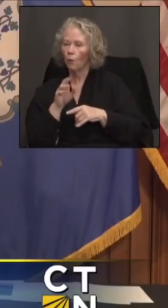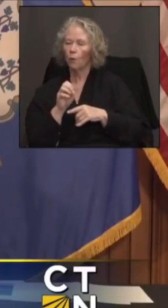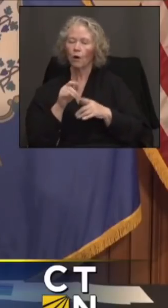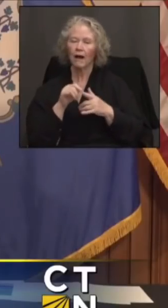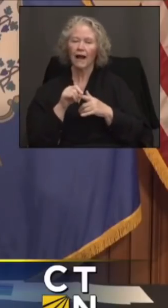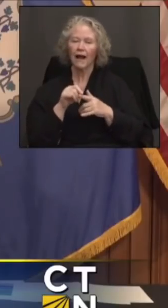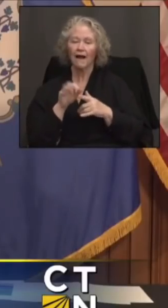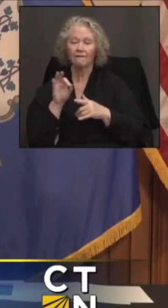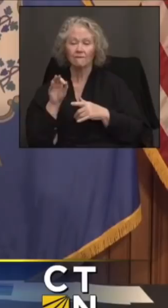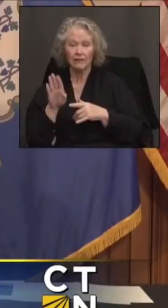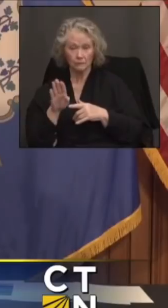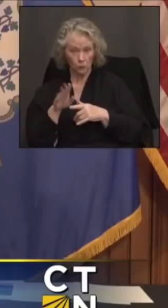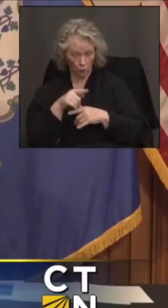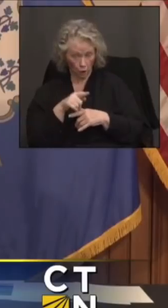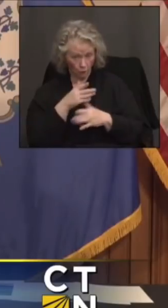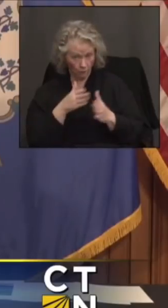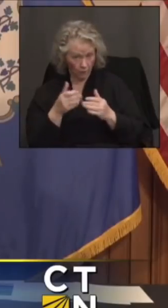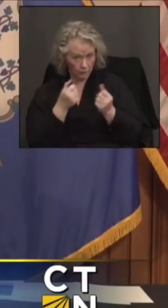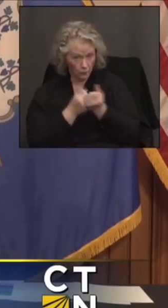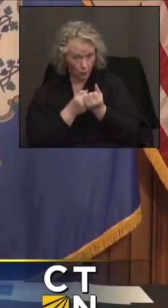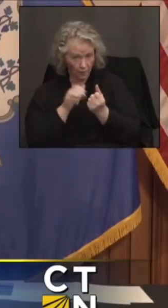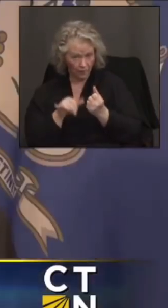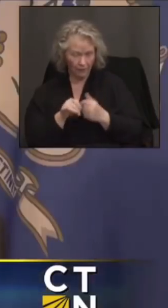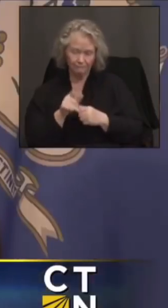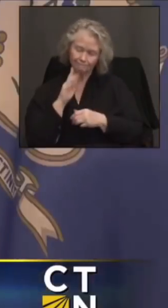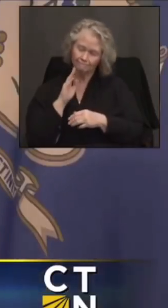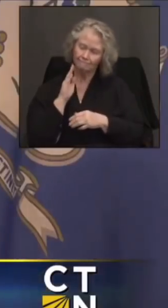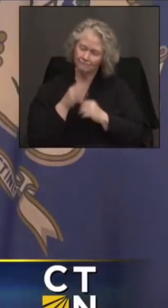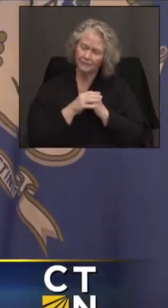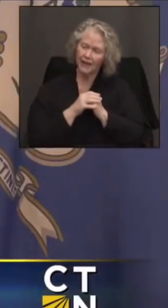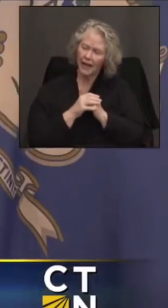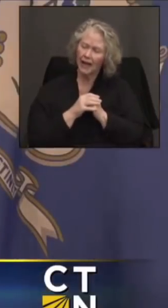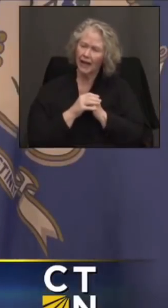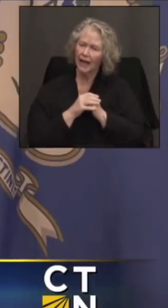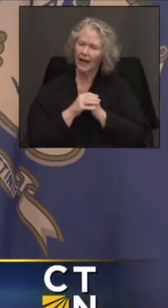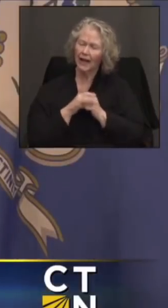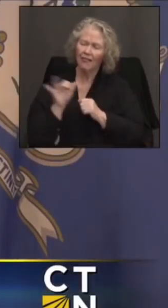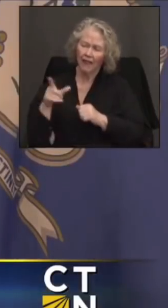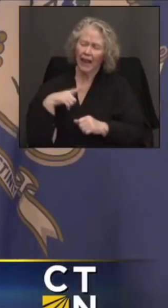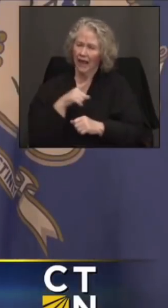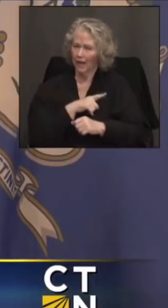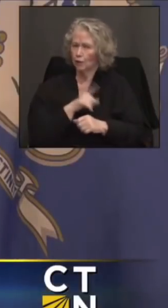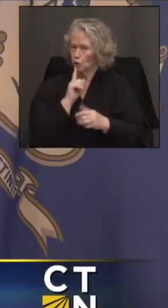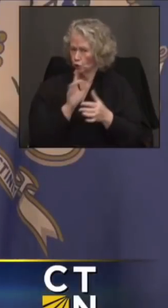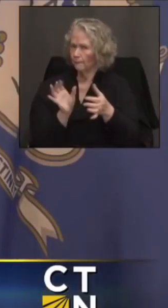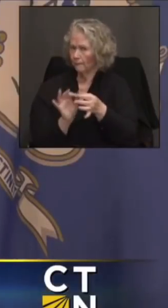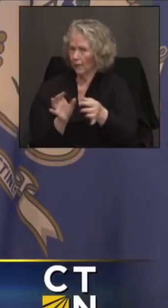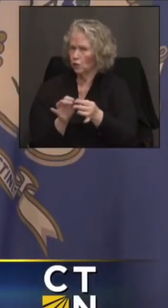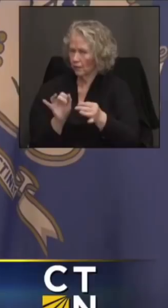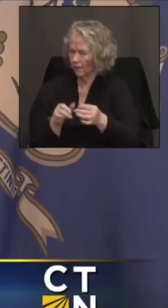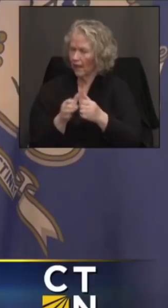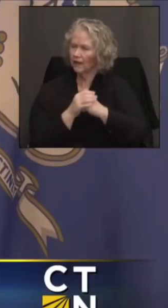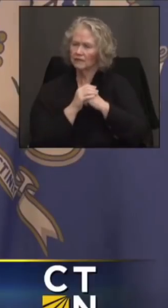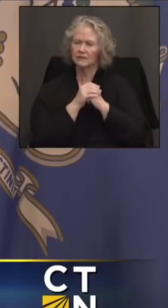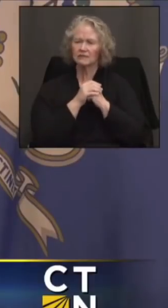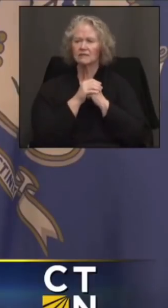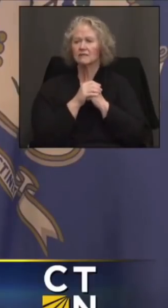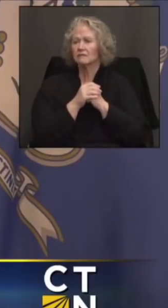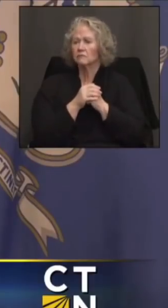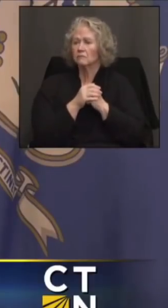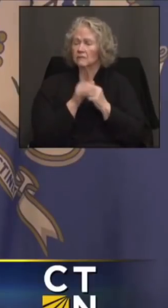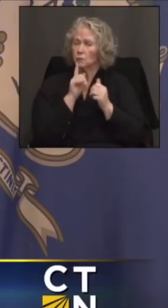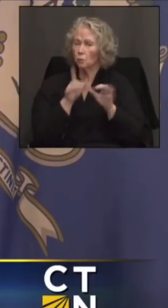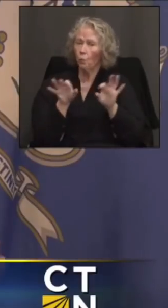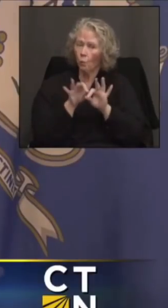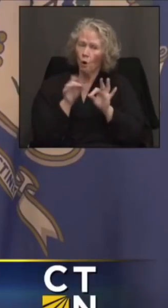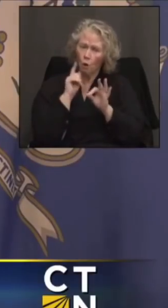of tax in Connecticut? Hey, Amelia, that's an idea that's coming out of the legislature. And look, I think it deserves a look.